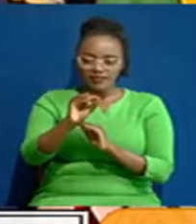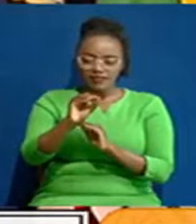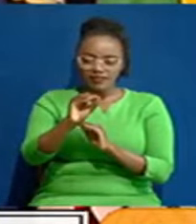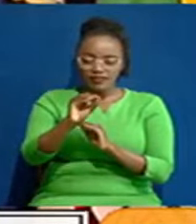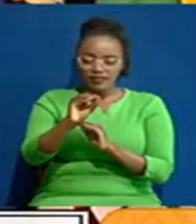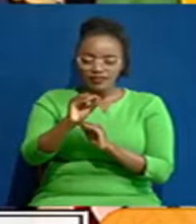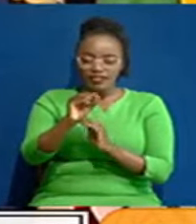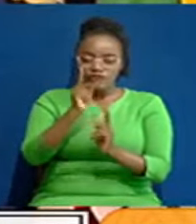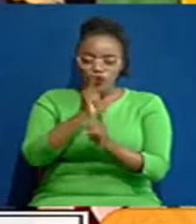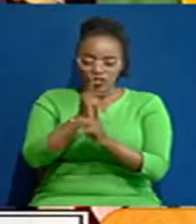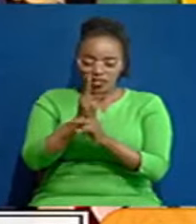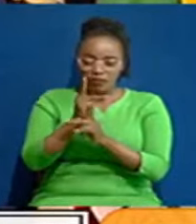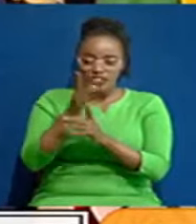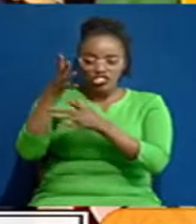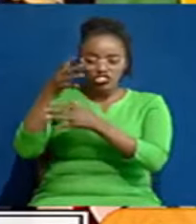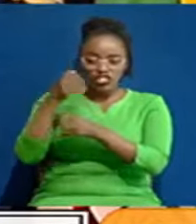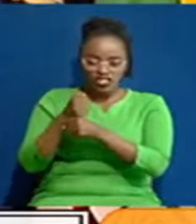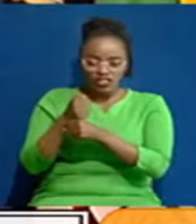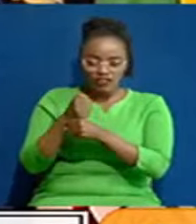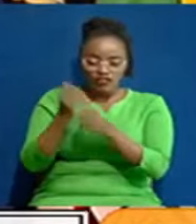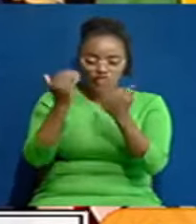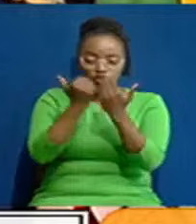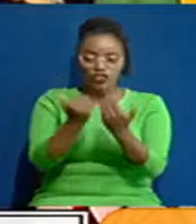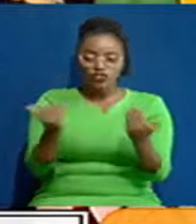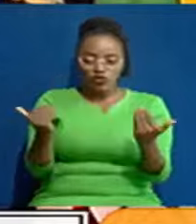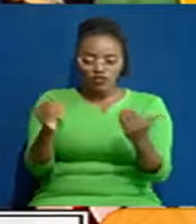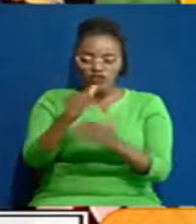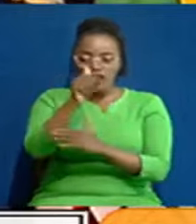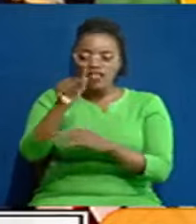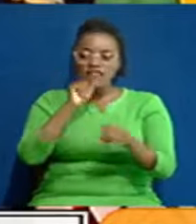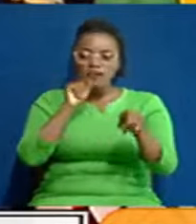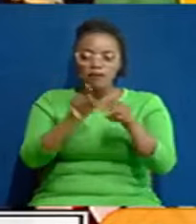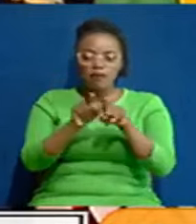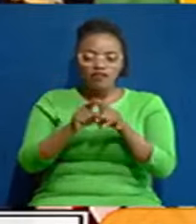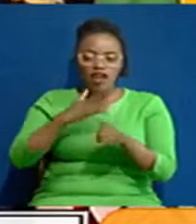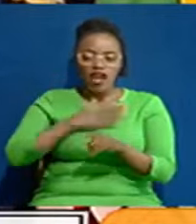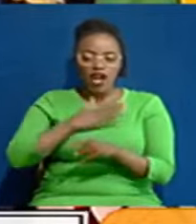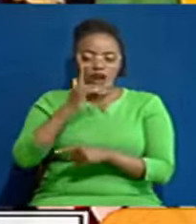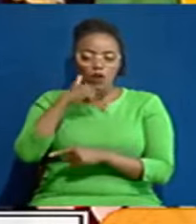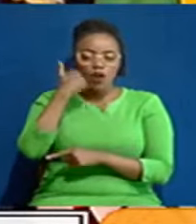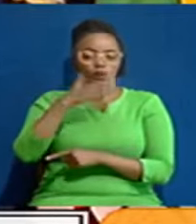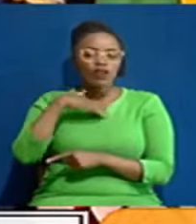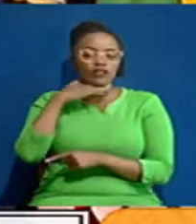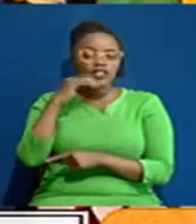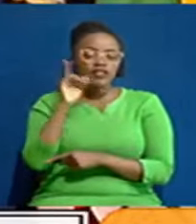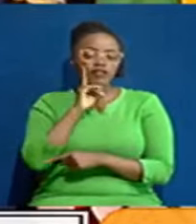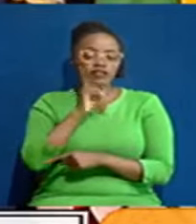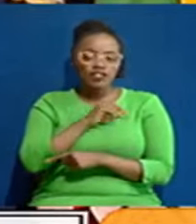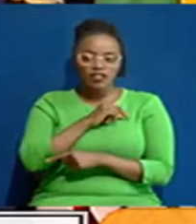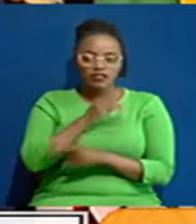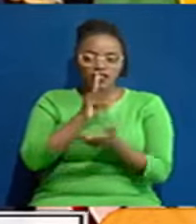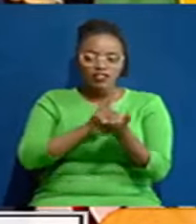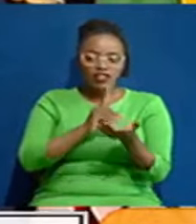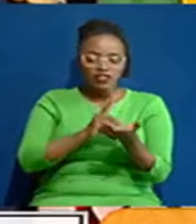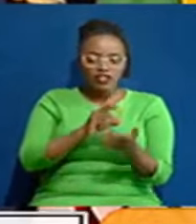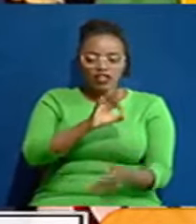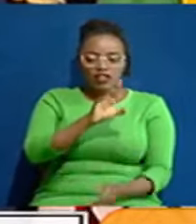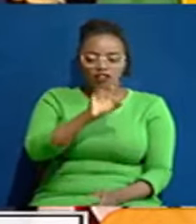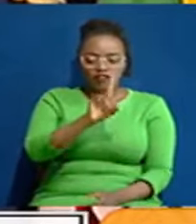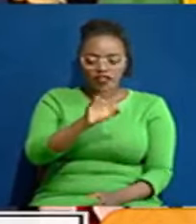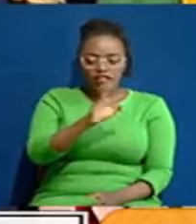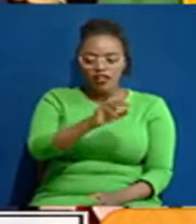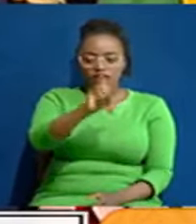to hold in trust of the children of another brother of ours who is deceased, the late Dr. Fred Wachira